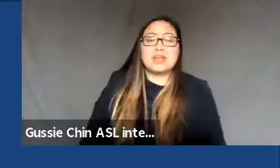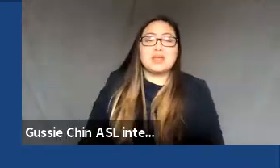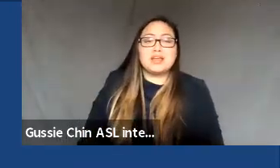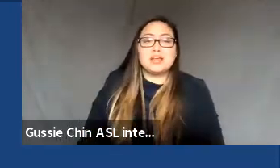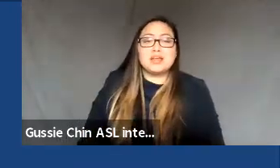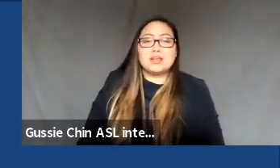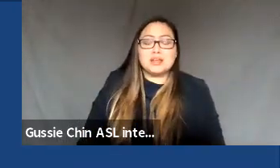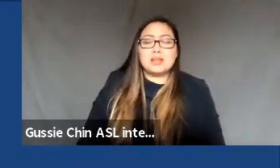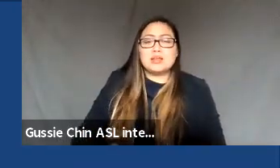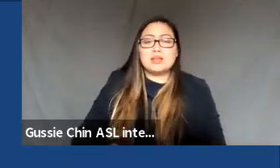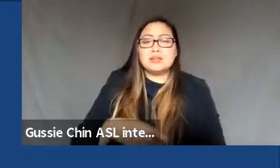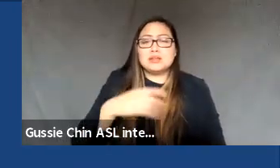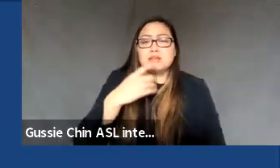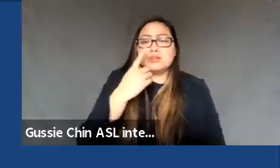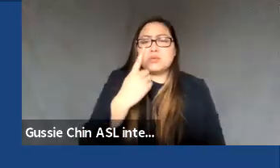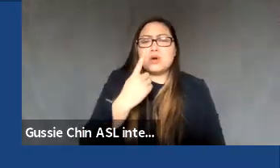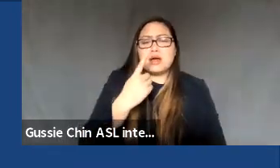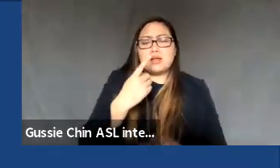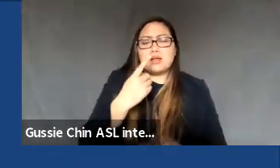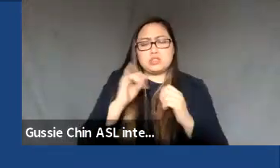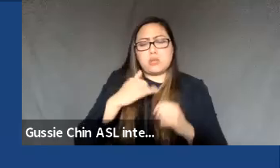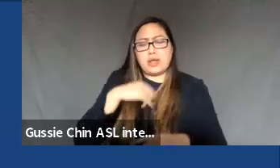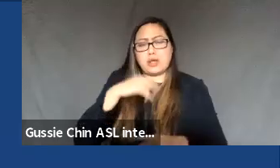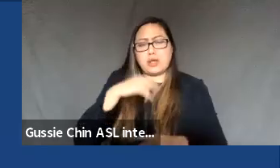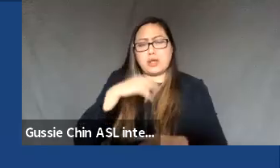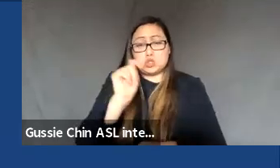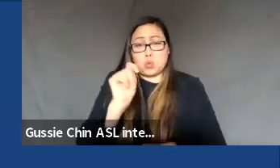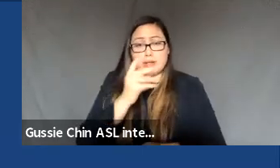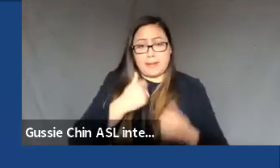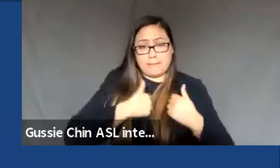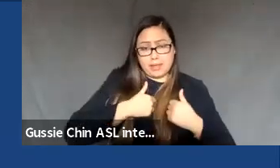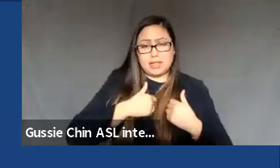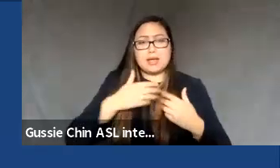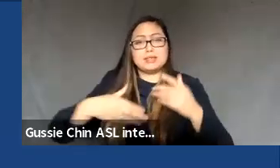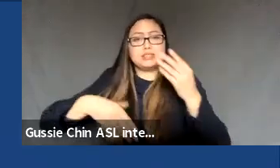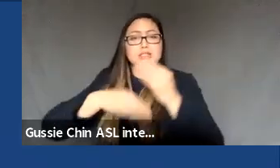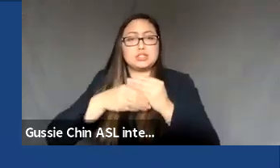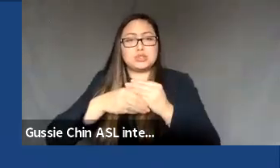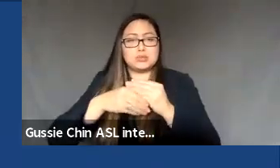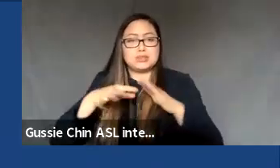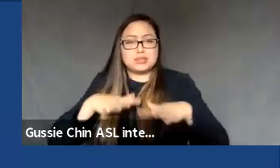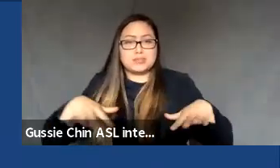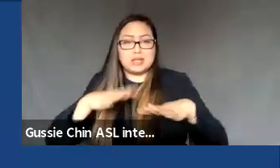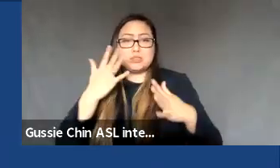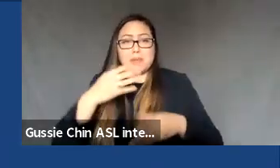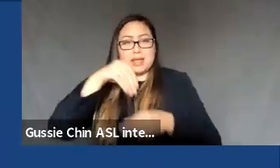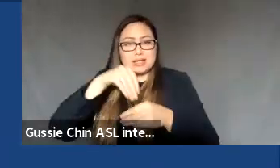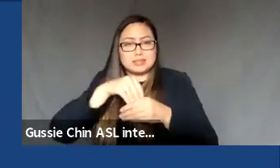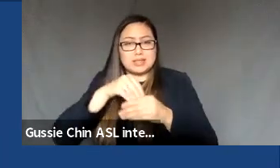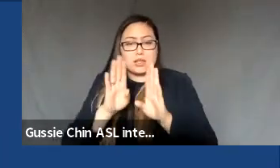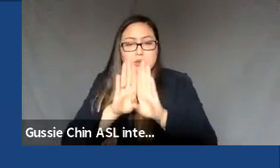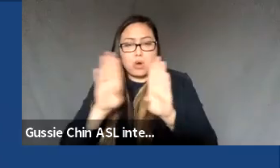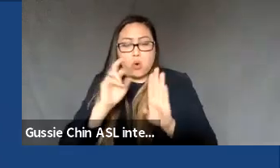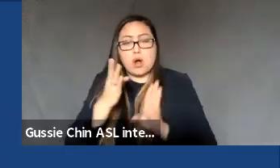when we're looking at assisted toilet and bathing is that additional space maybe on the inside wall or next to